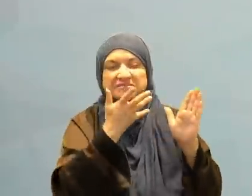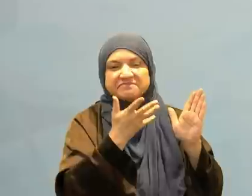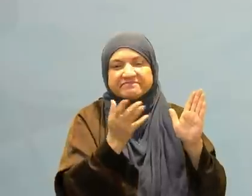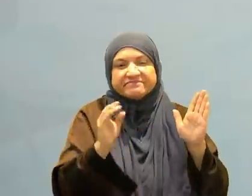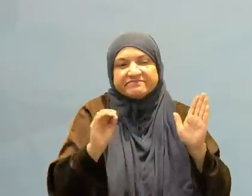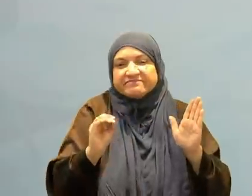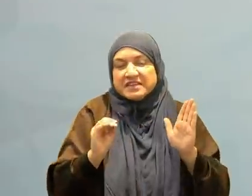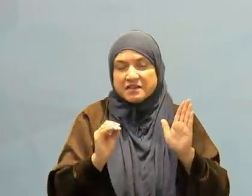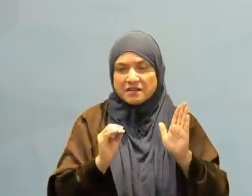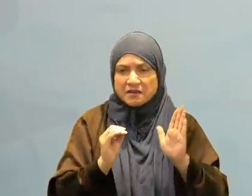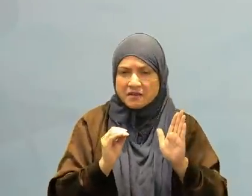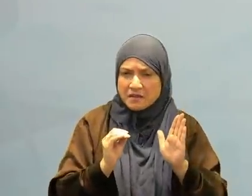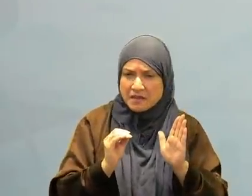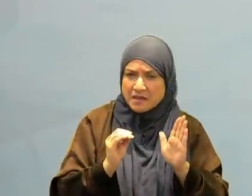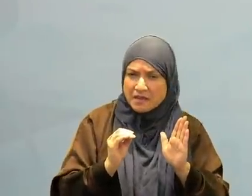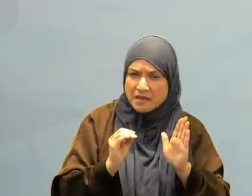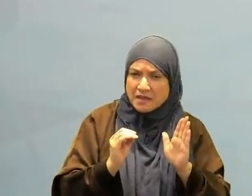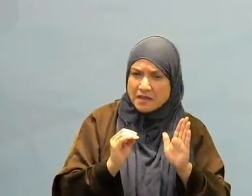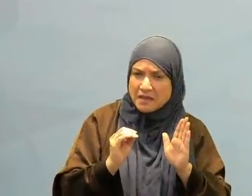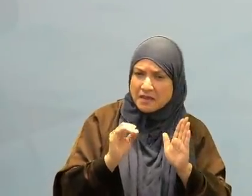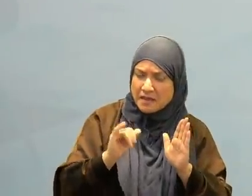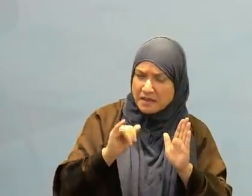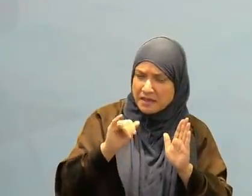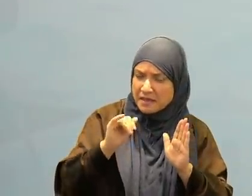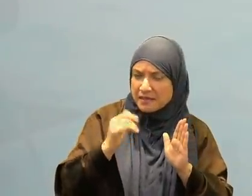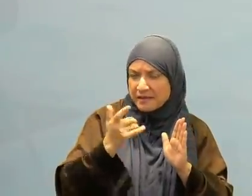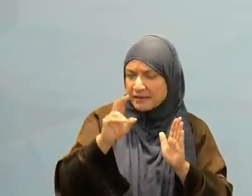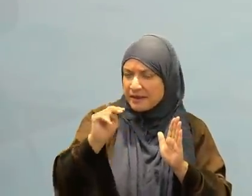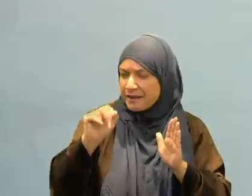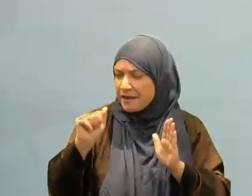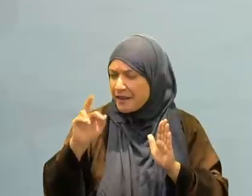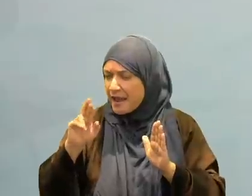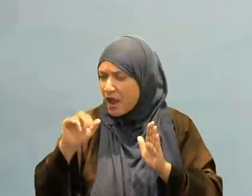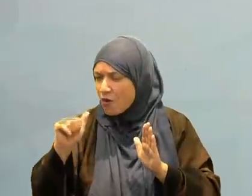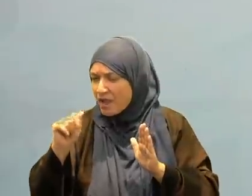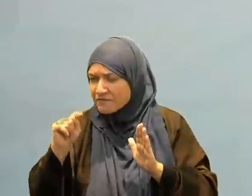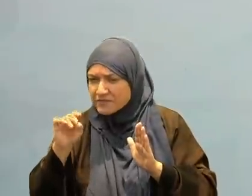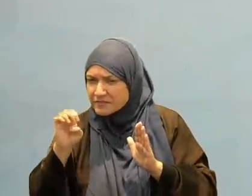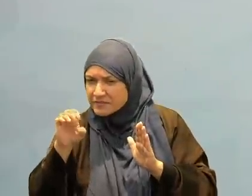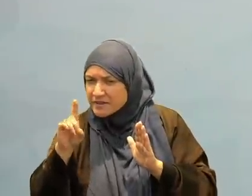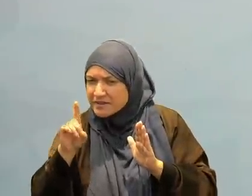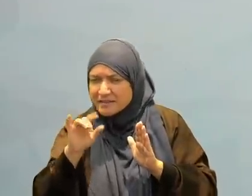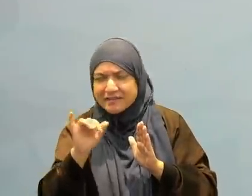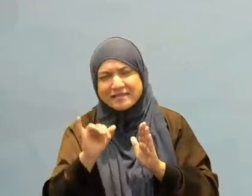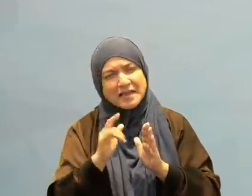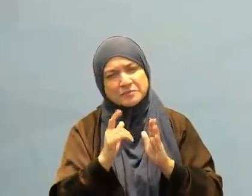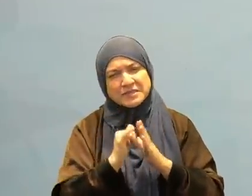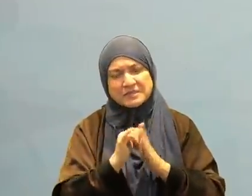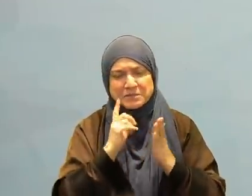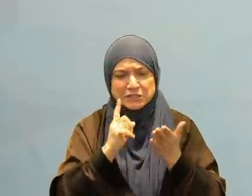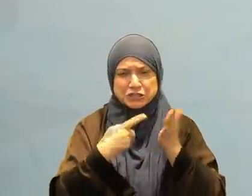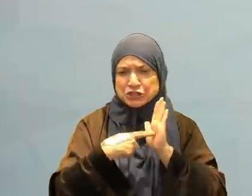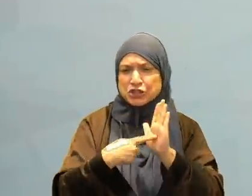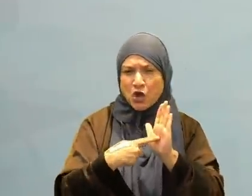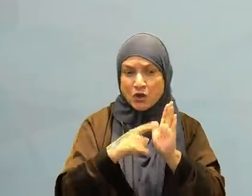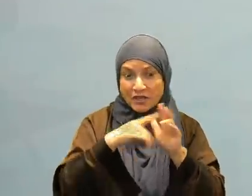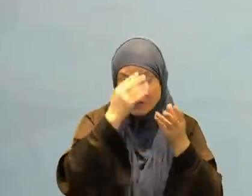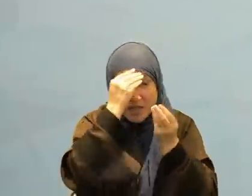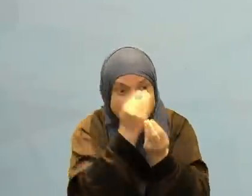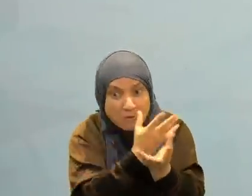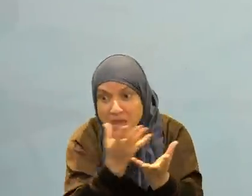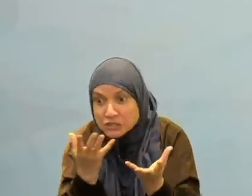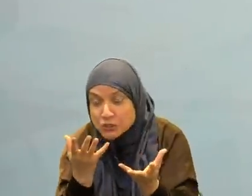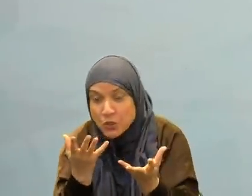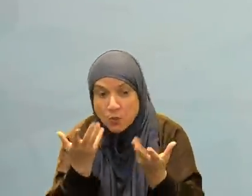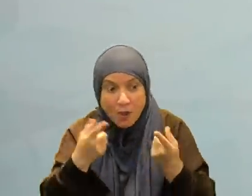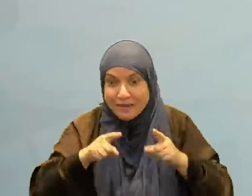They also were hoping for a Ramadan in peace. They also were hoping for a Ramadan to not be harassed. Your brothers and sisters